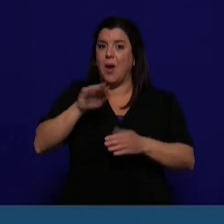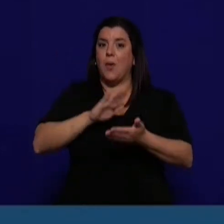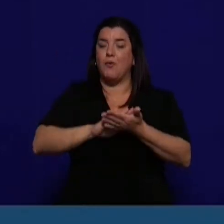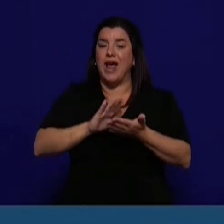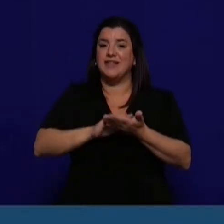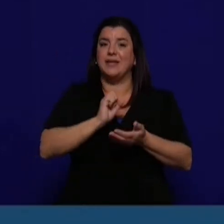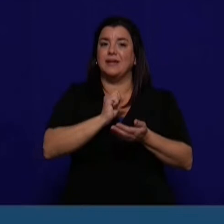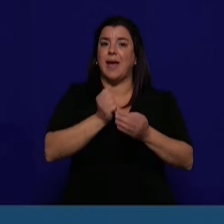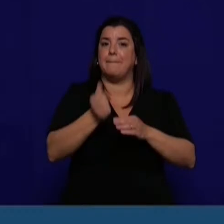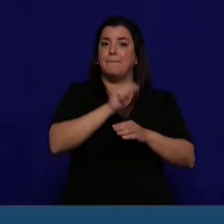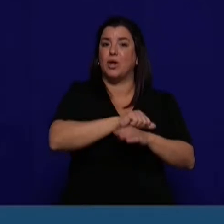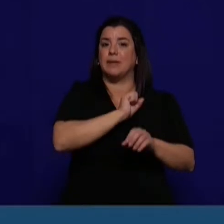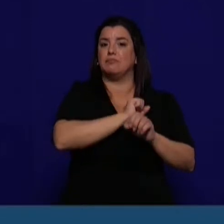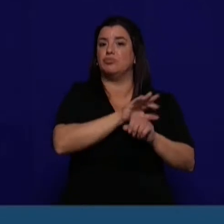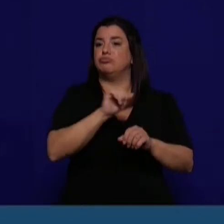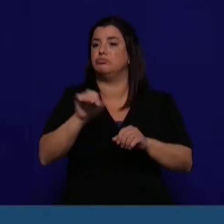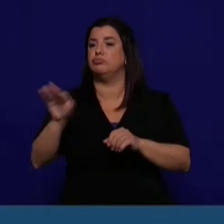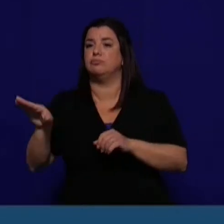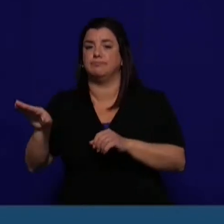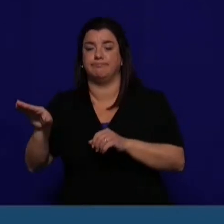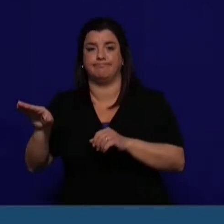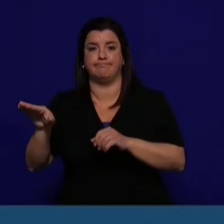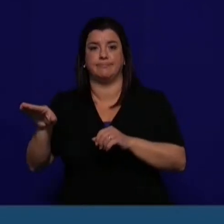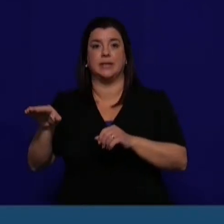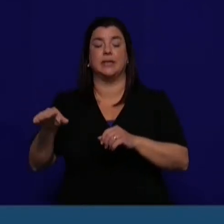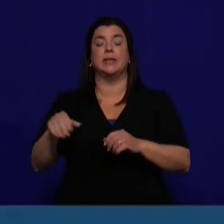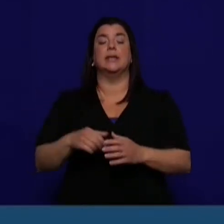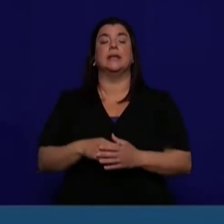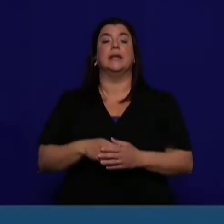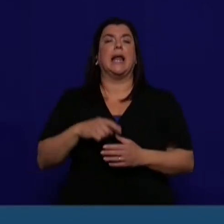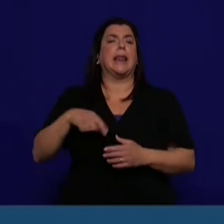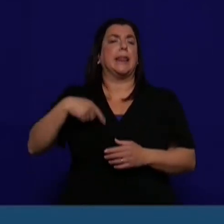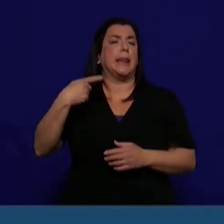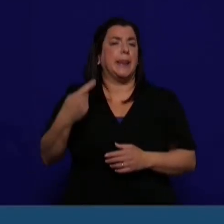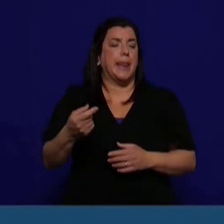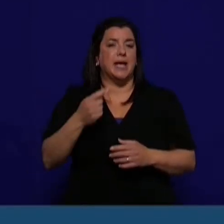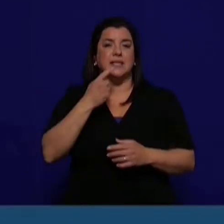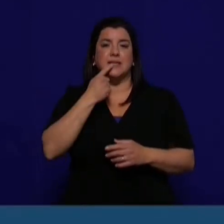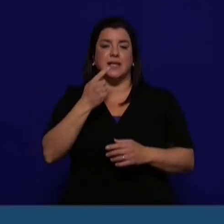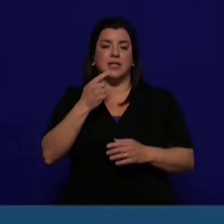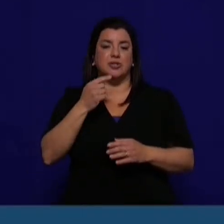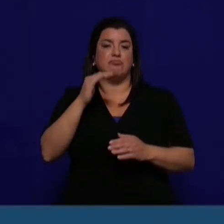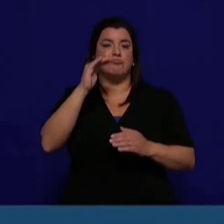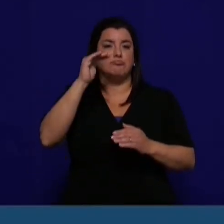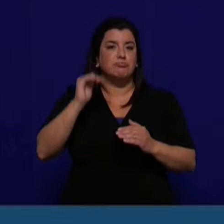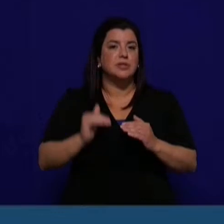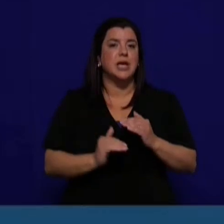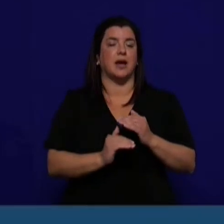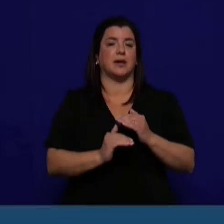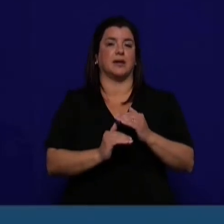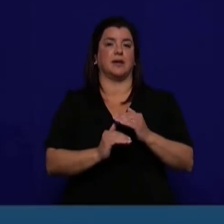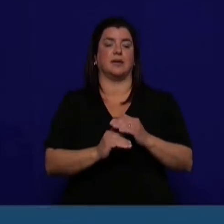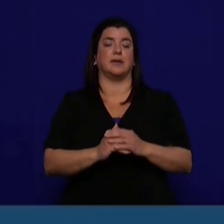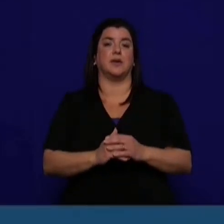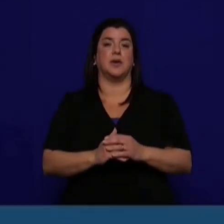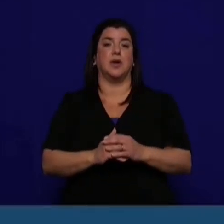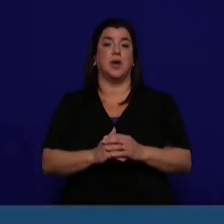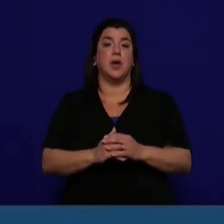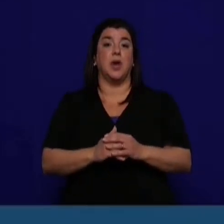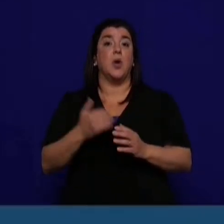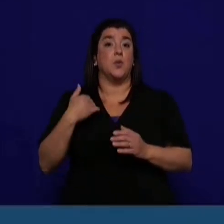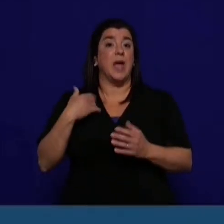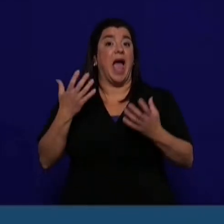continue going down with the age groups as well. In fact, we have given a high number